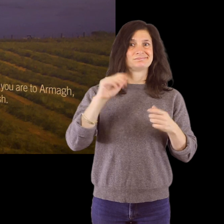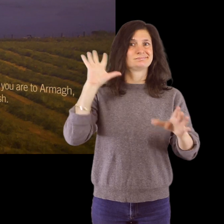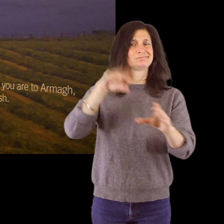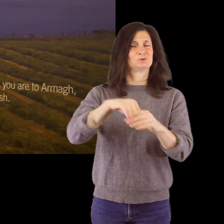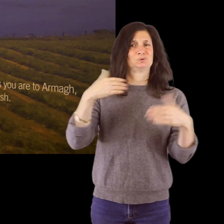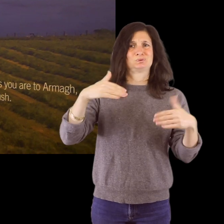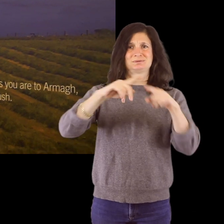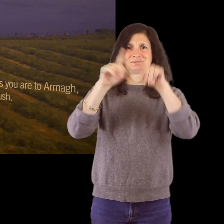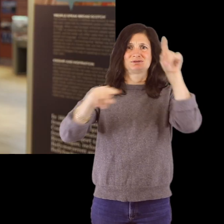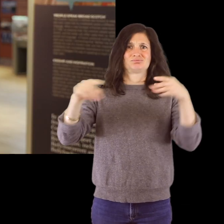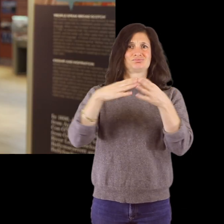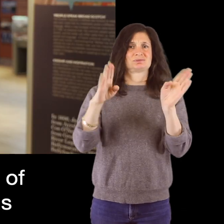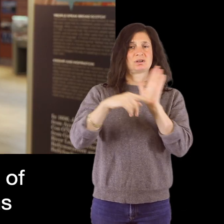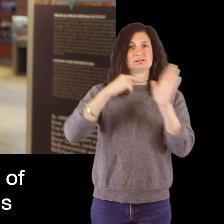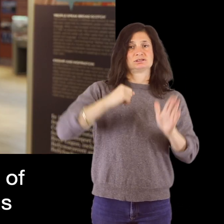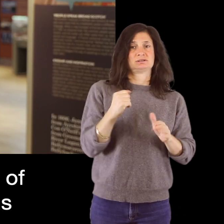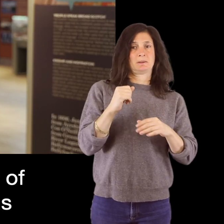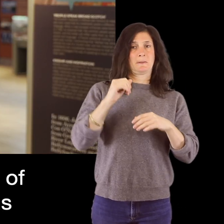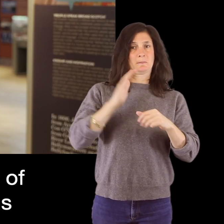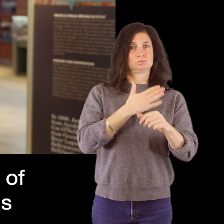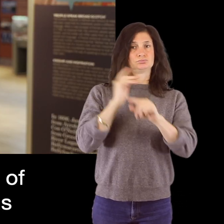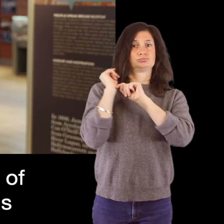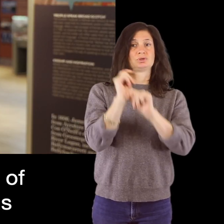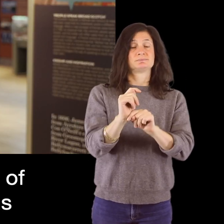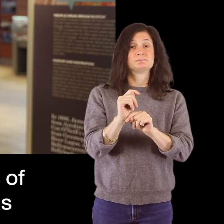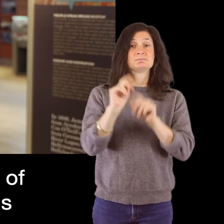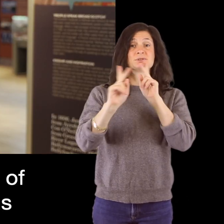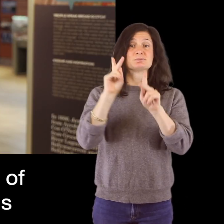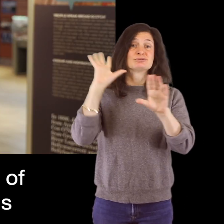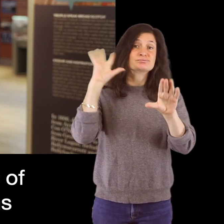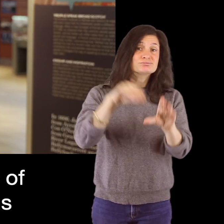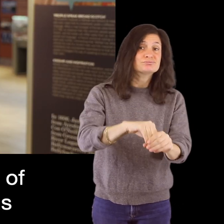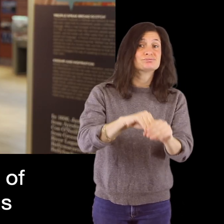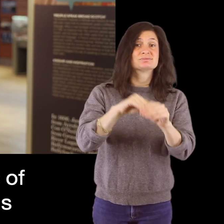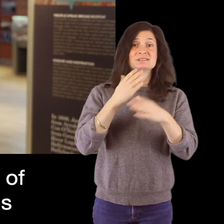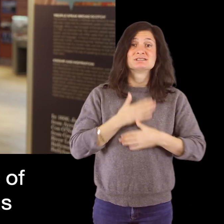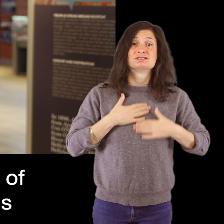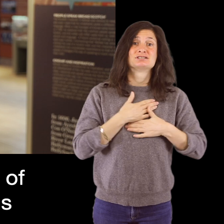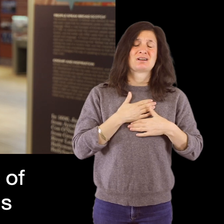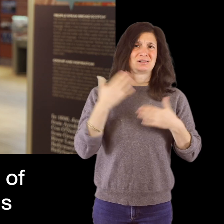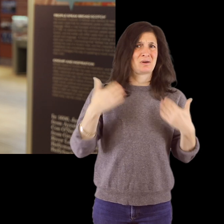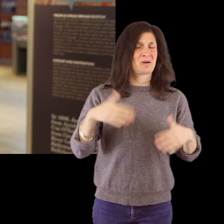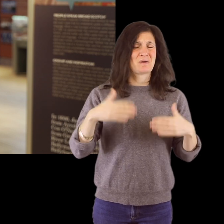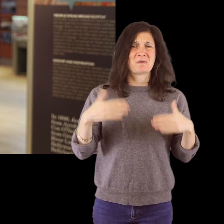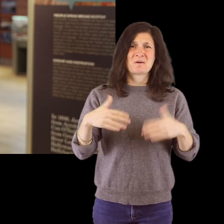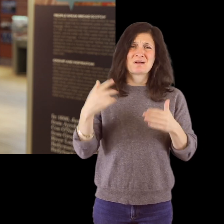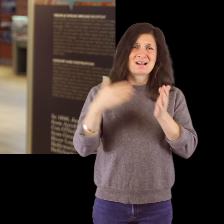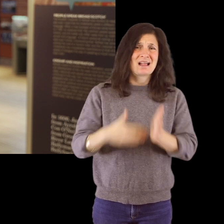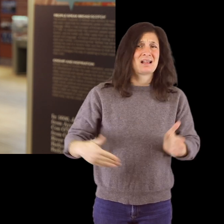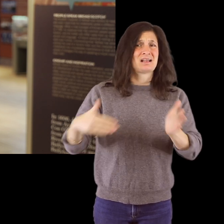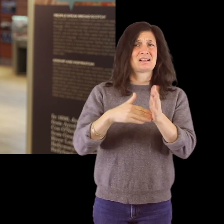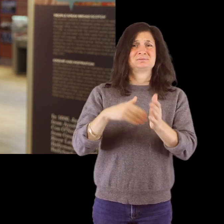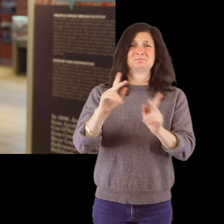with fifing and lambeg drumming, contribute to the diverse range of Ulster Scots musical traditions which are